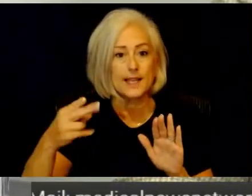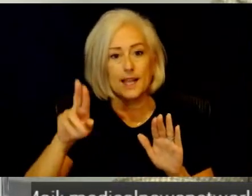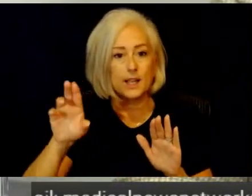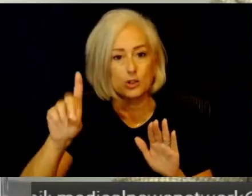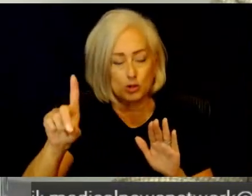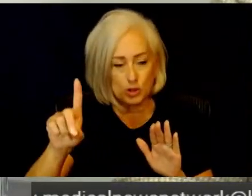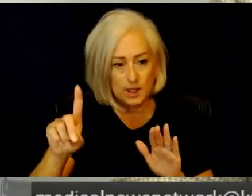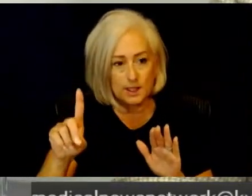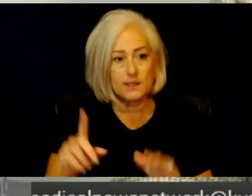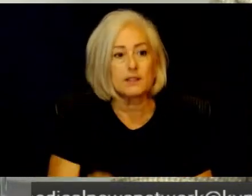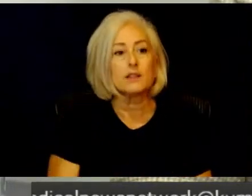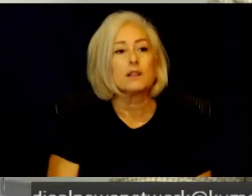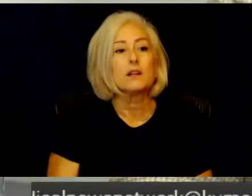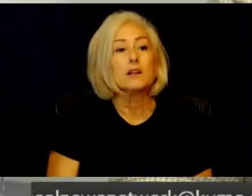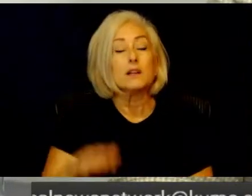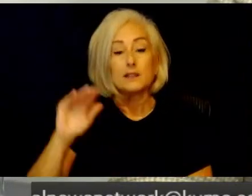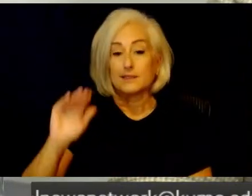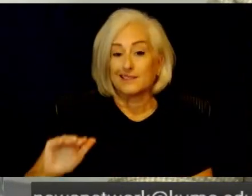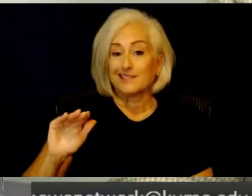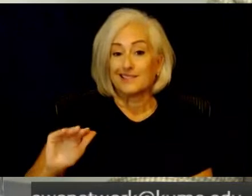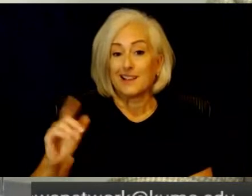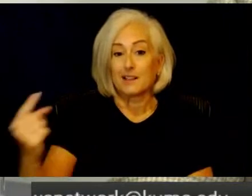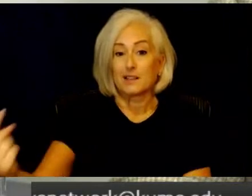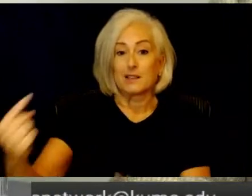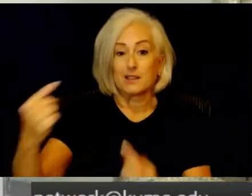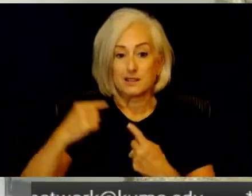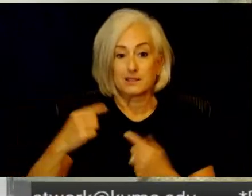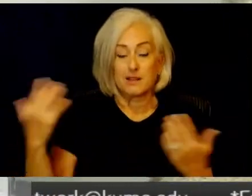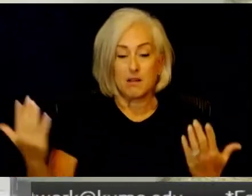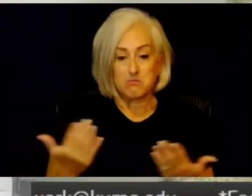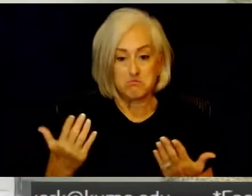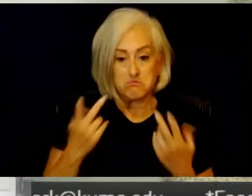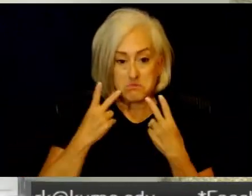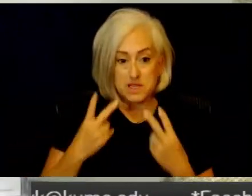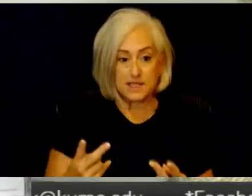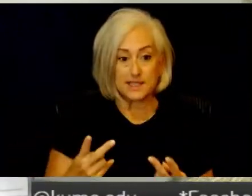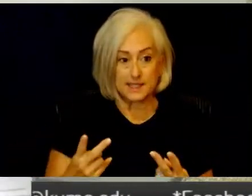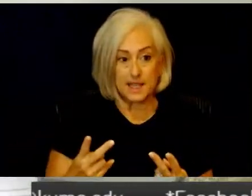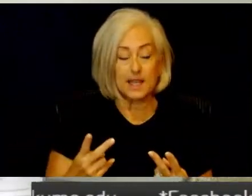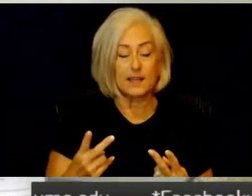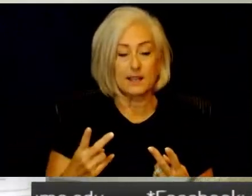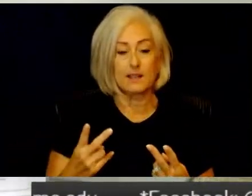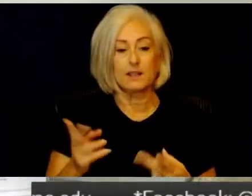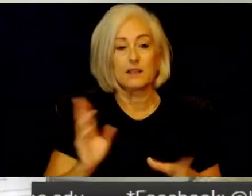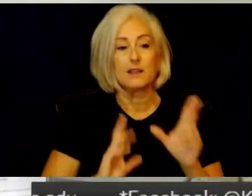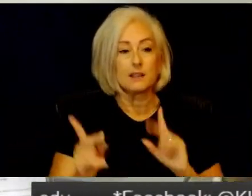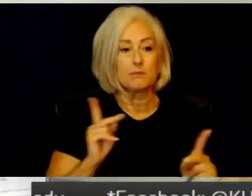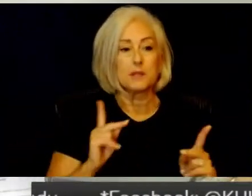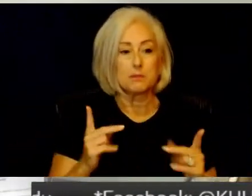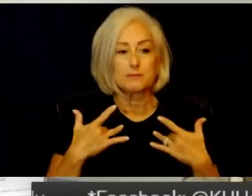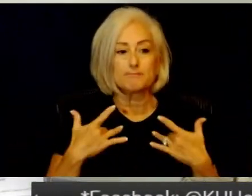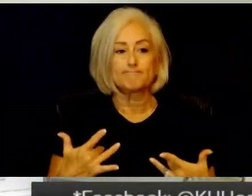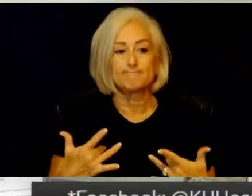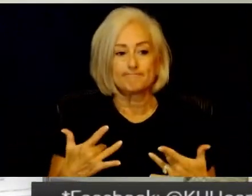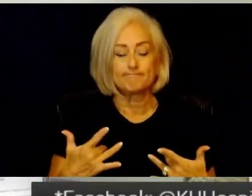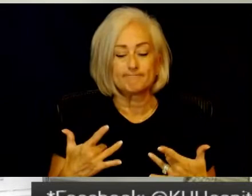adults, when they come to me, we have diagnosed folks who were eventually found to have really chronic sleep